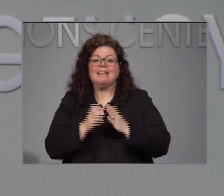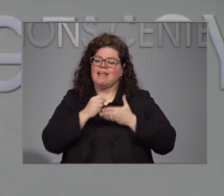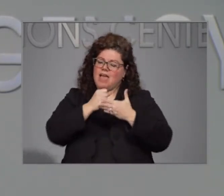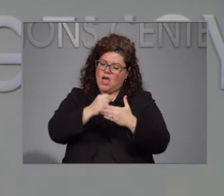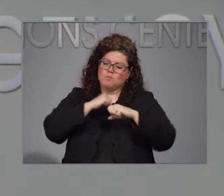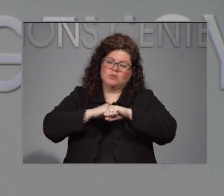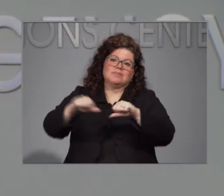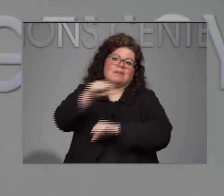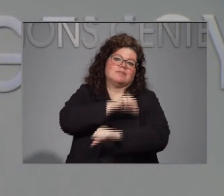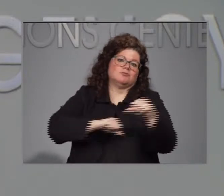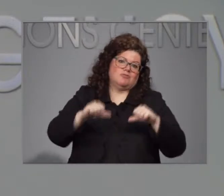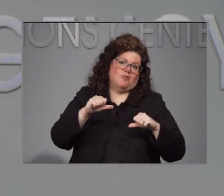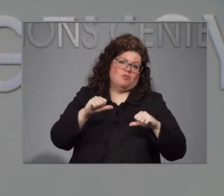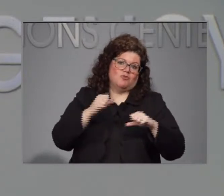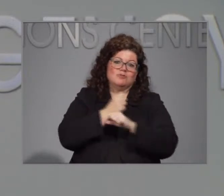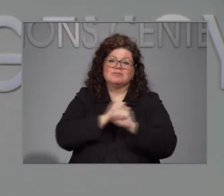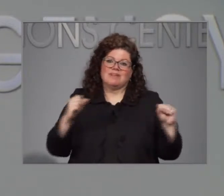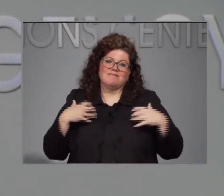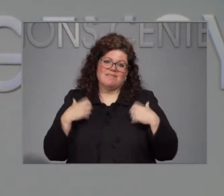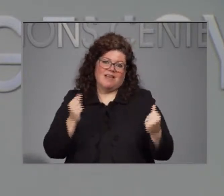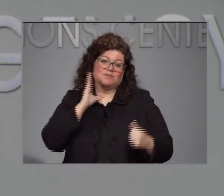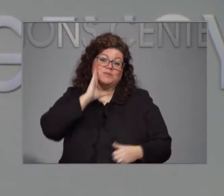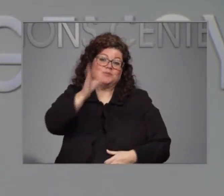and will save lives. Thank you, Governor.